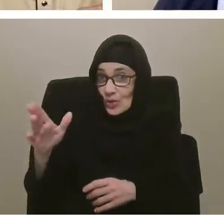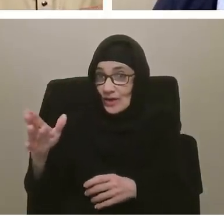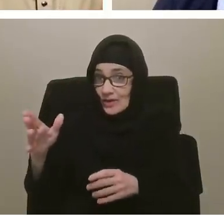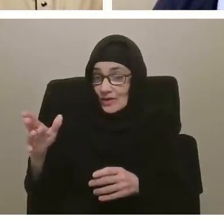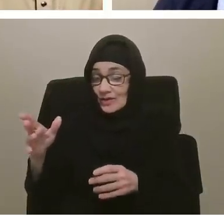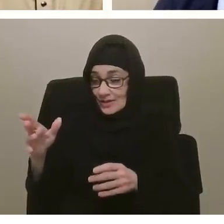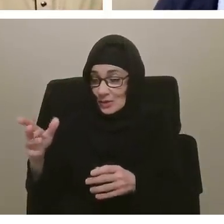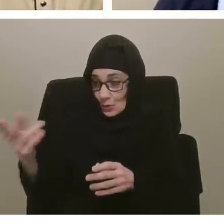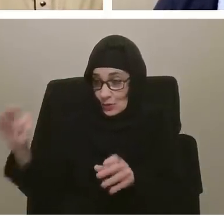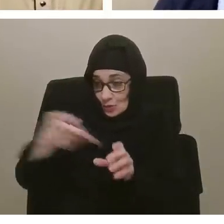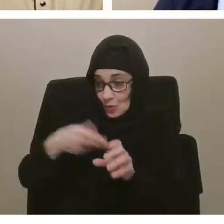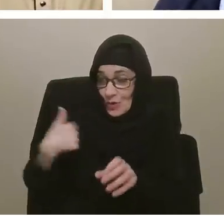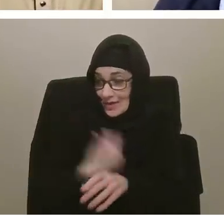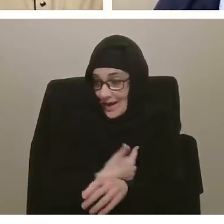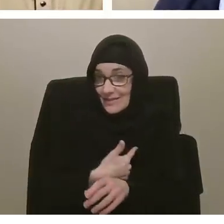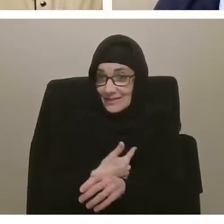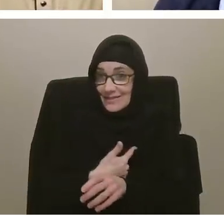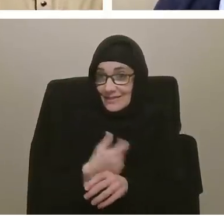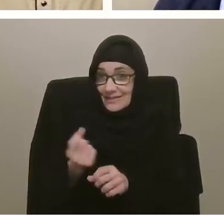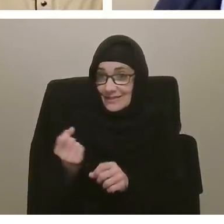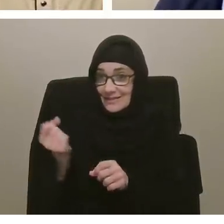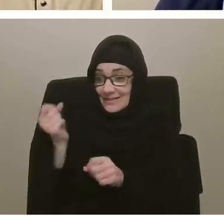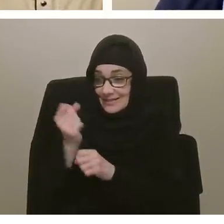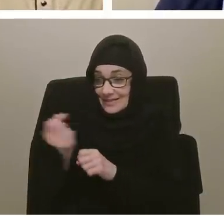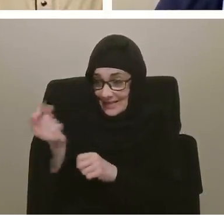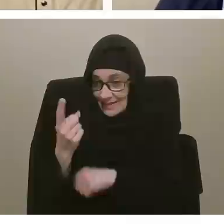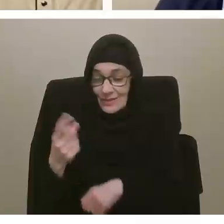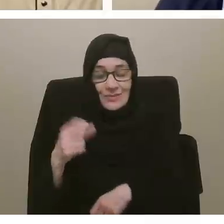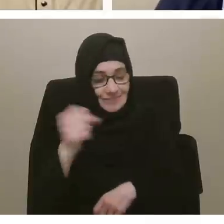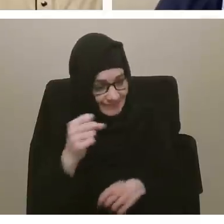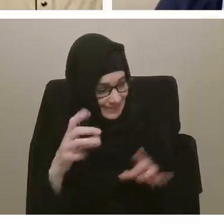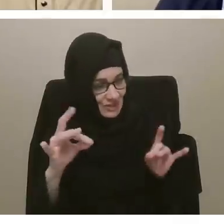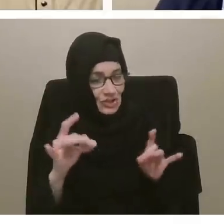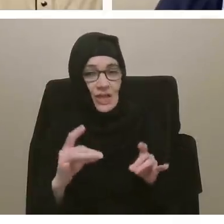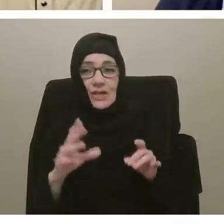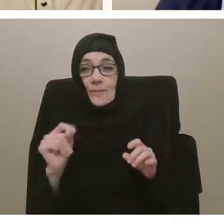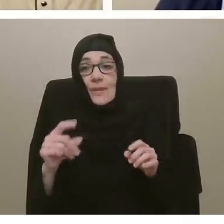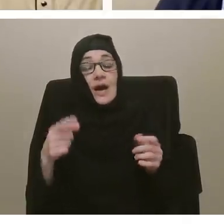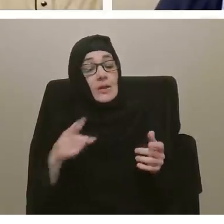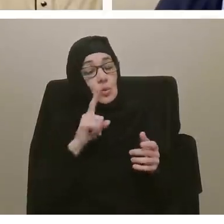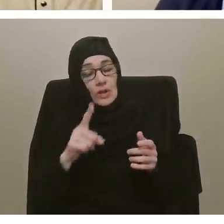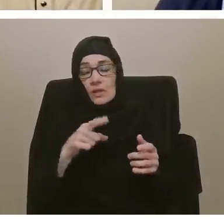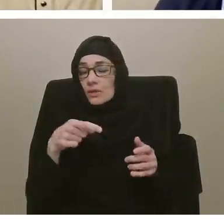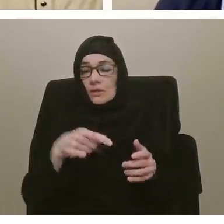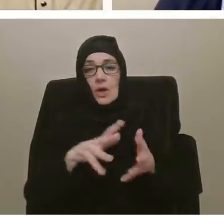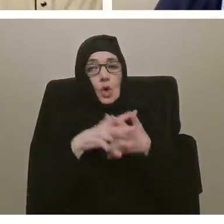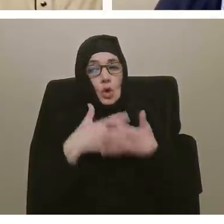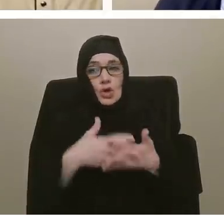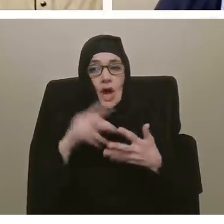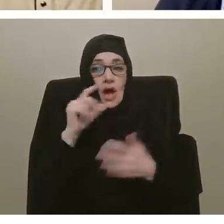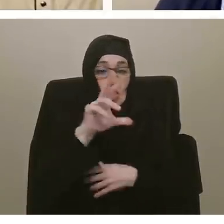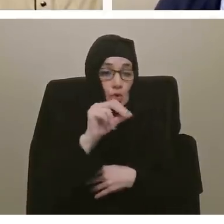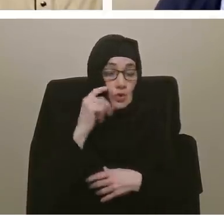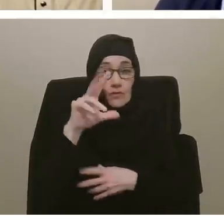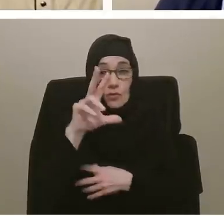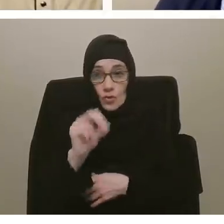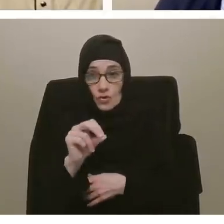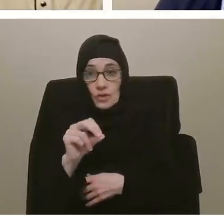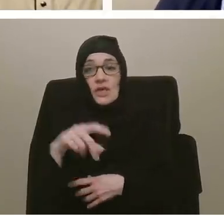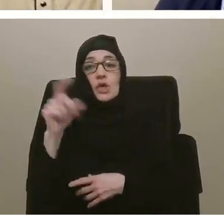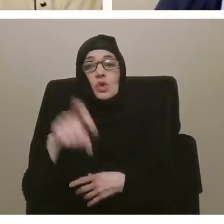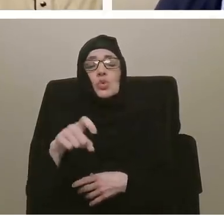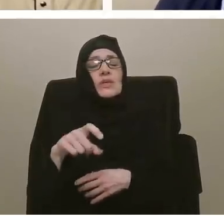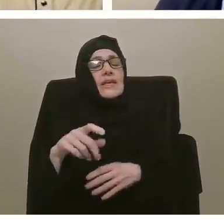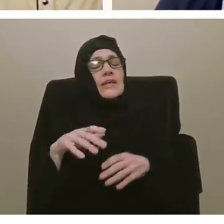Yeah, no, inshallah, next year we'll do much earlier, but at this point, I mean, given the fact that it's Quran 30 for 30, so you need a minimum of